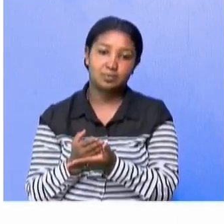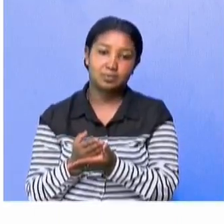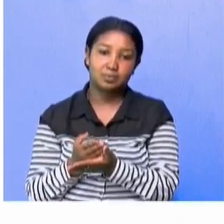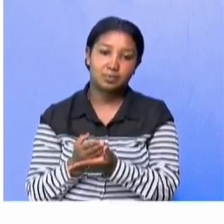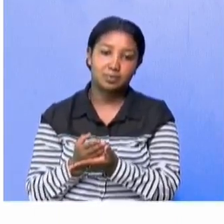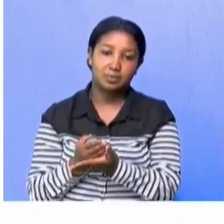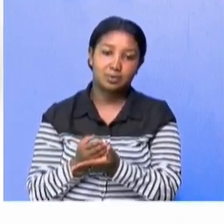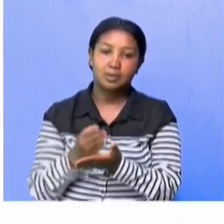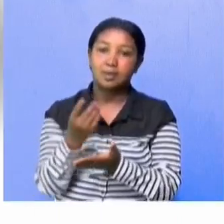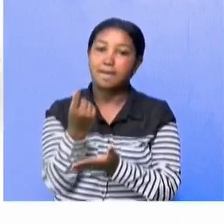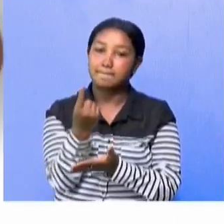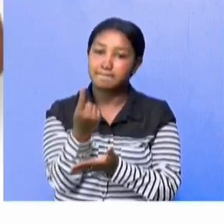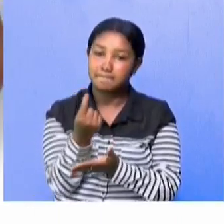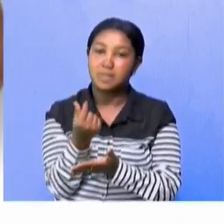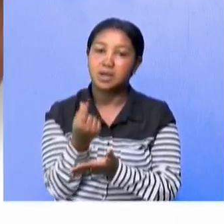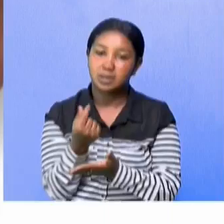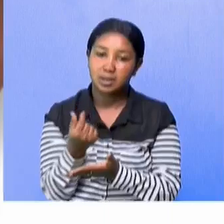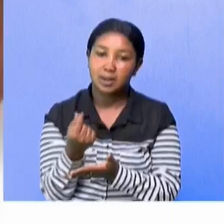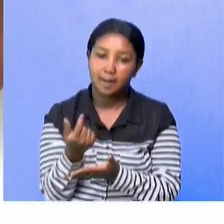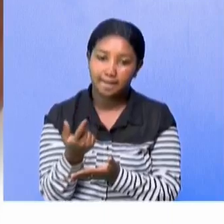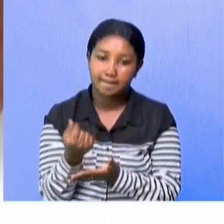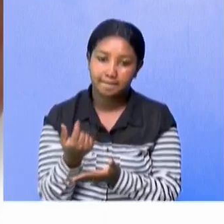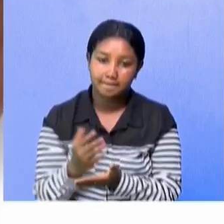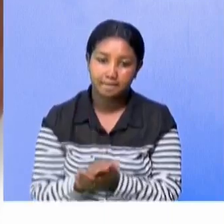some money